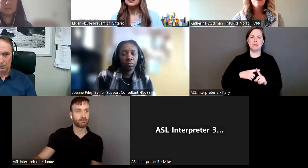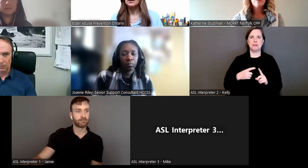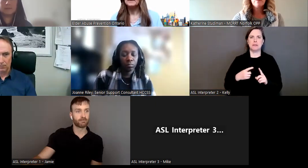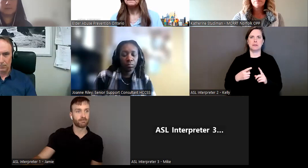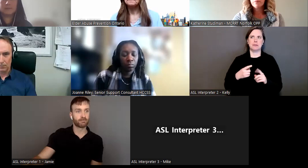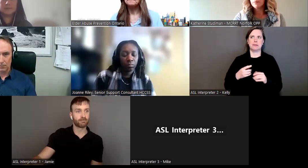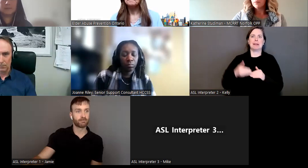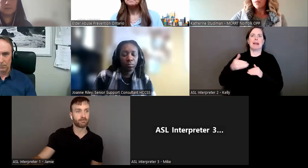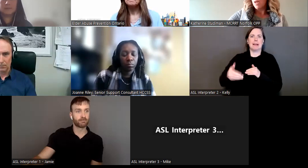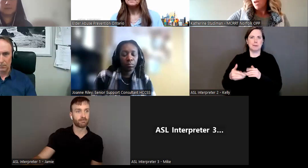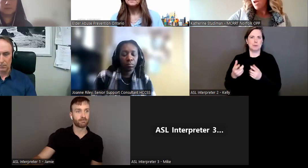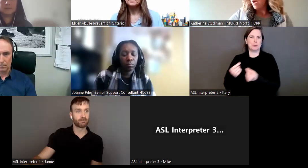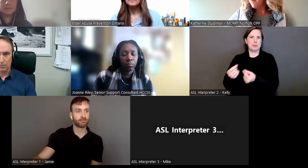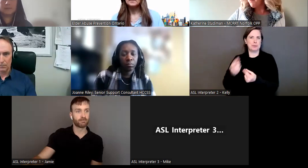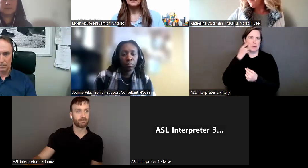seniors?